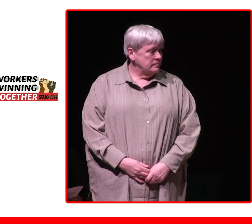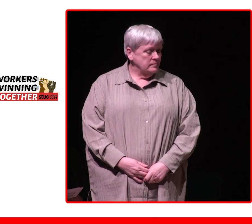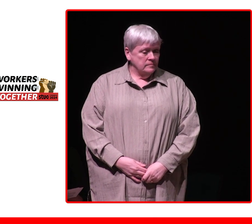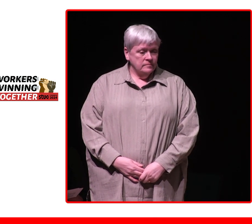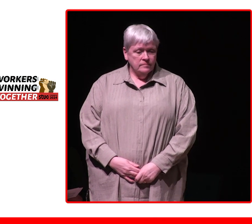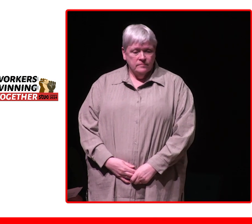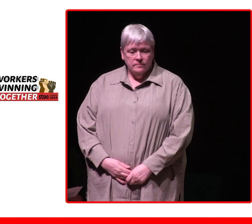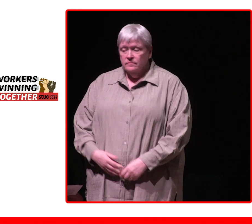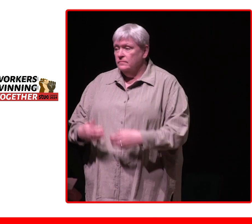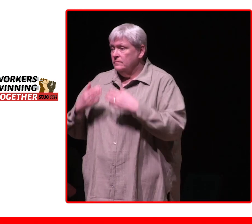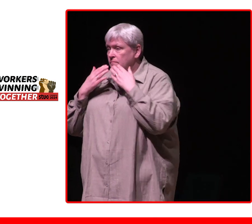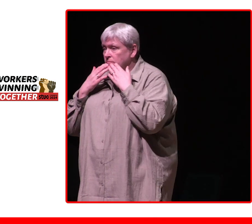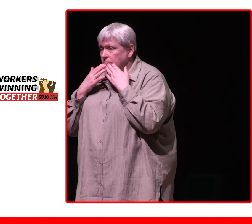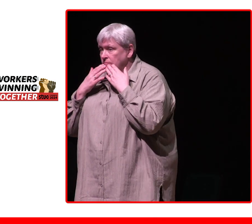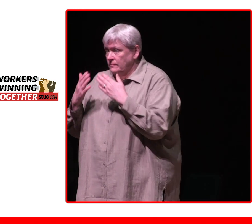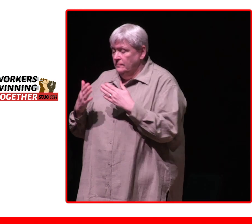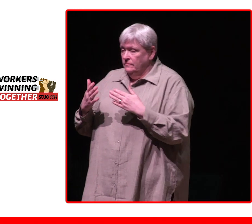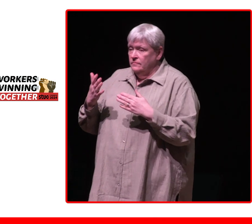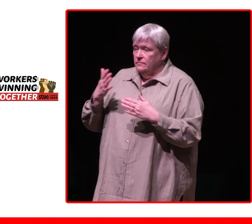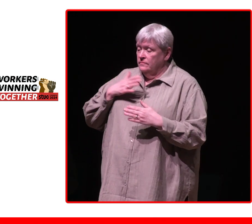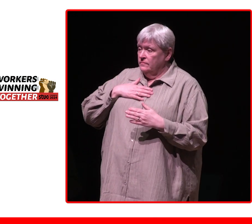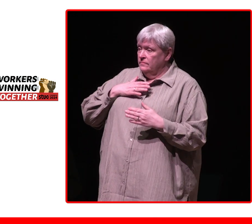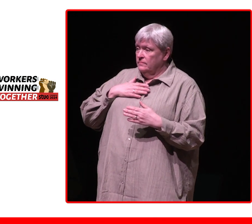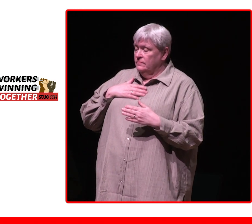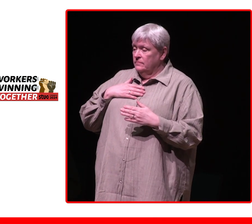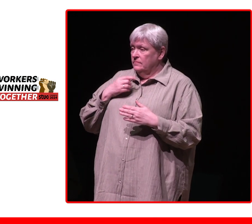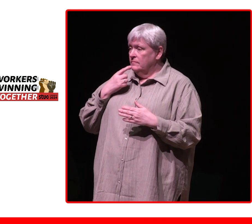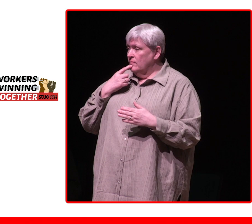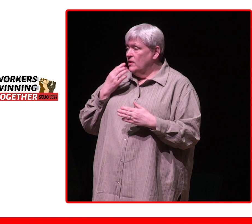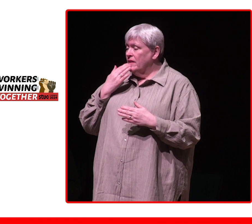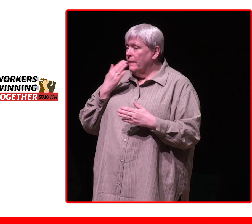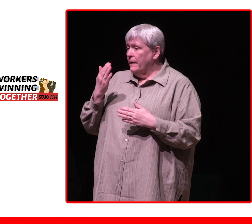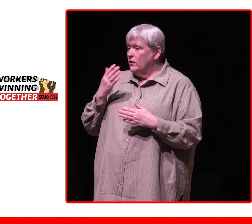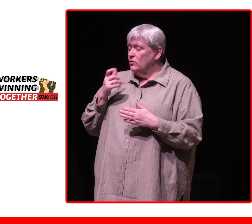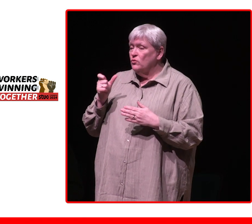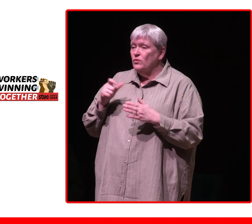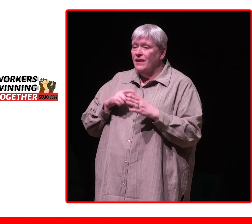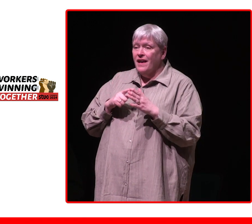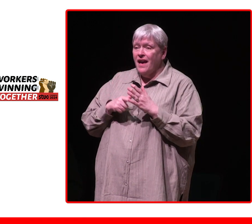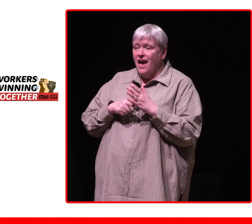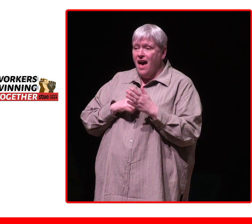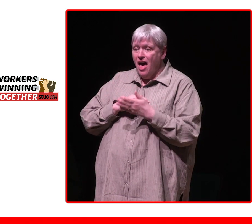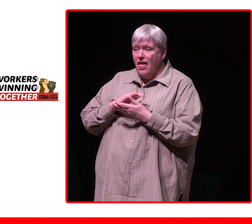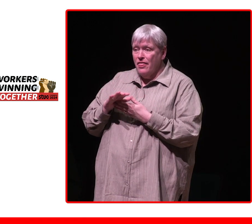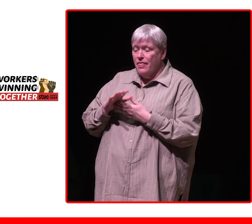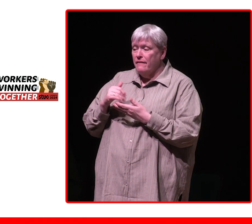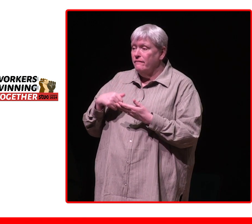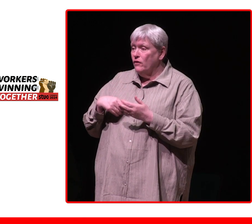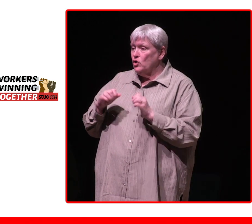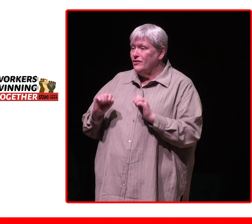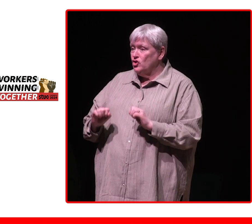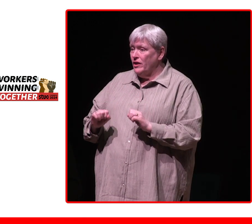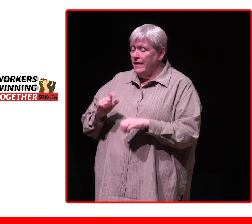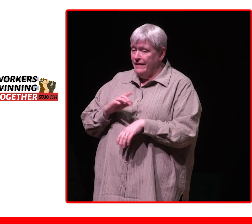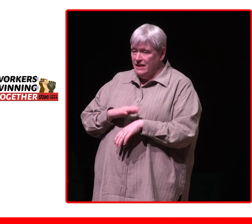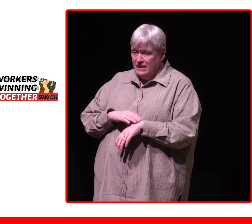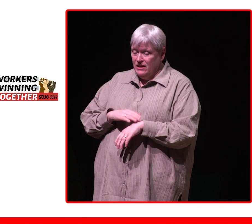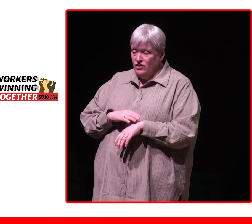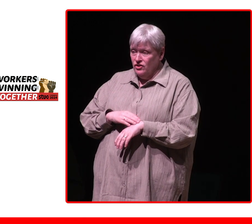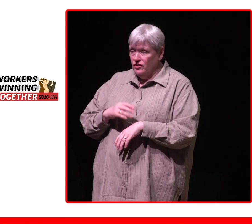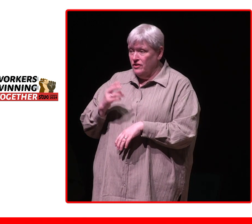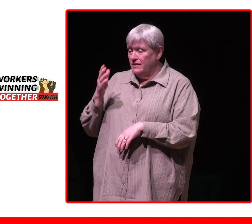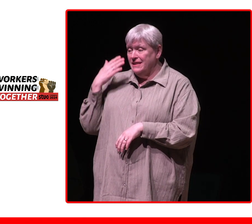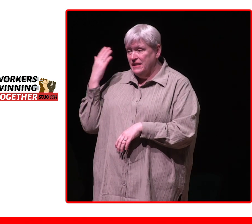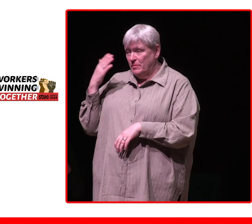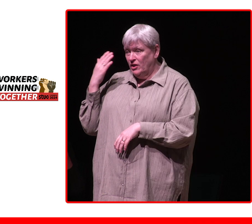Thank you, Congress. I'd just like to thank Kat for her chairing of that session, to our speakers and